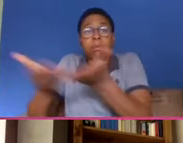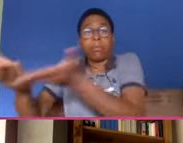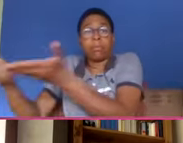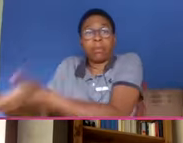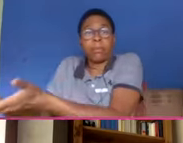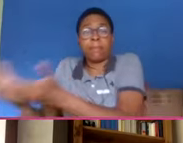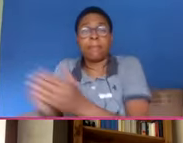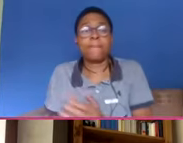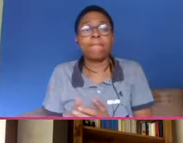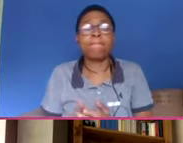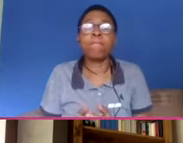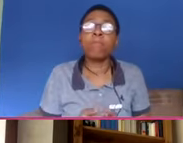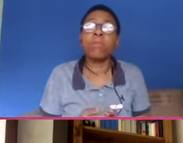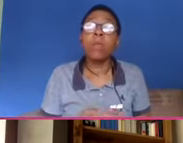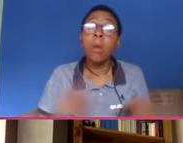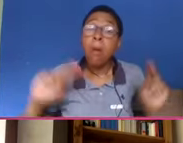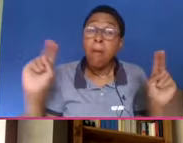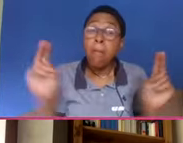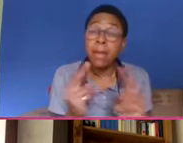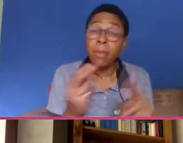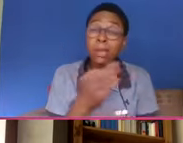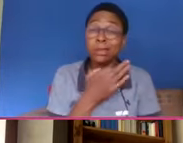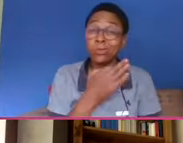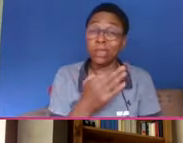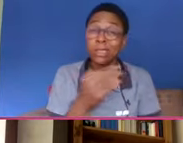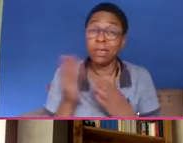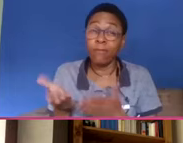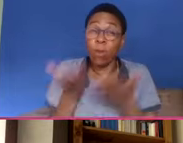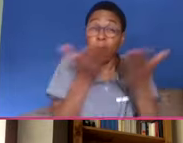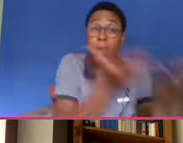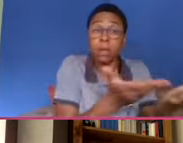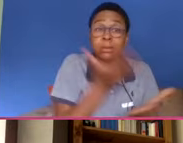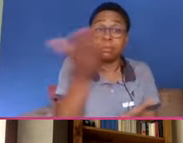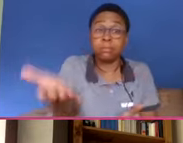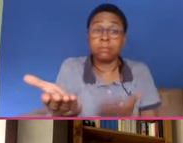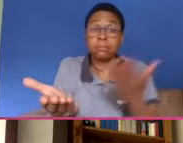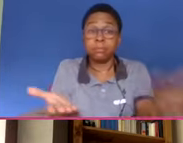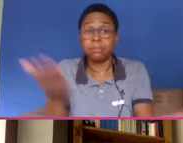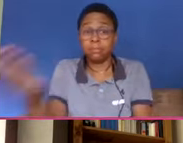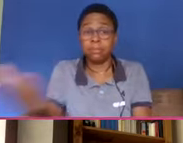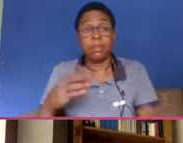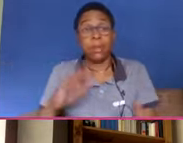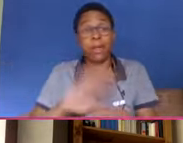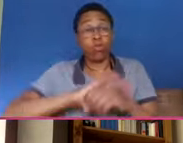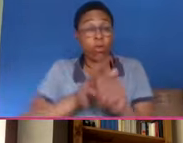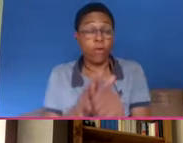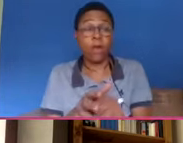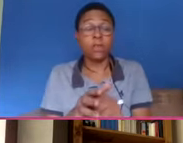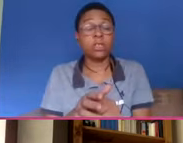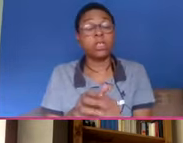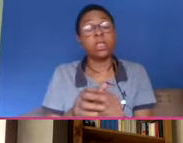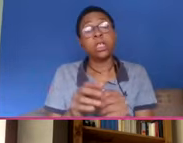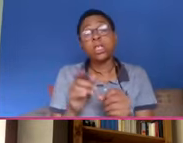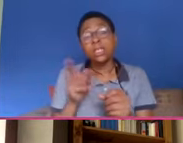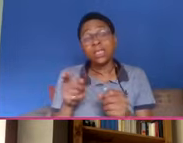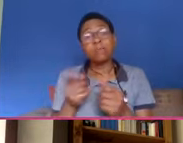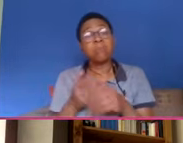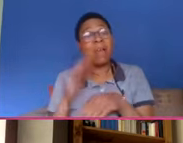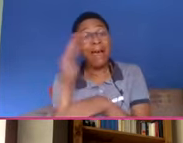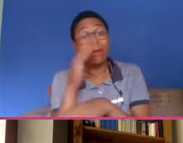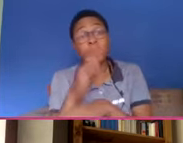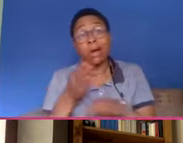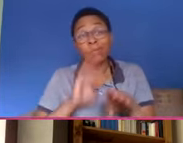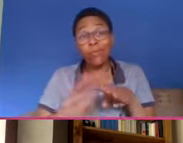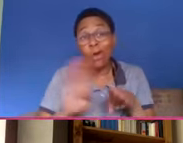Minimizing transmission risk between fixed teams when they mix outside their team during a rehearsal or performance, and